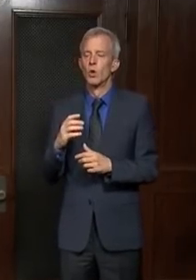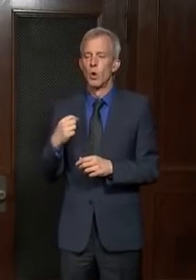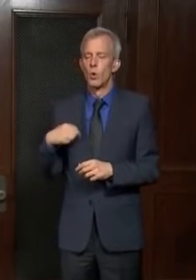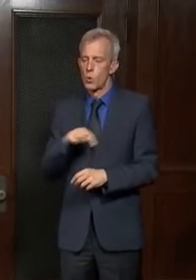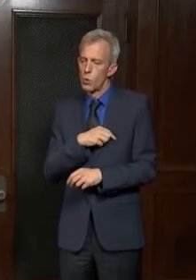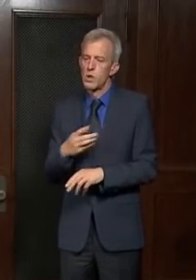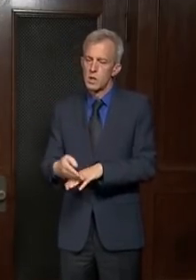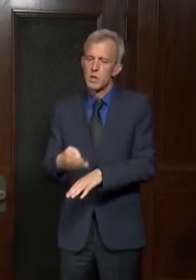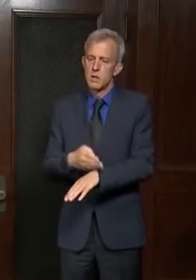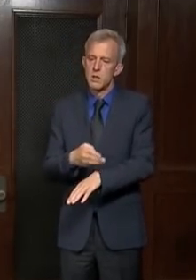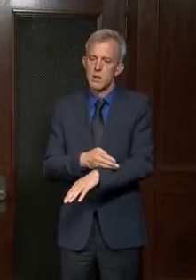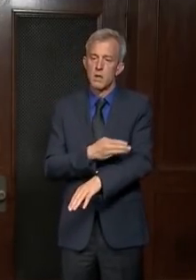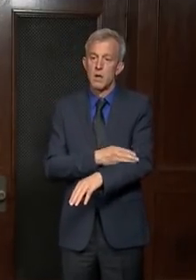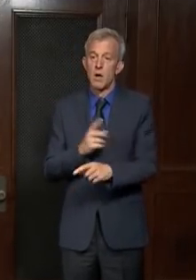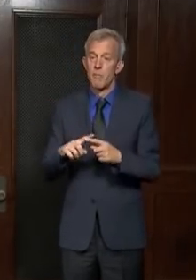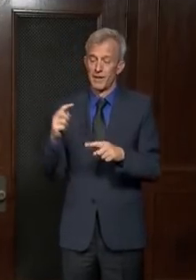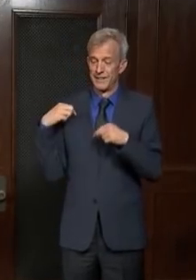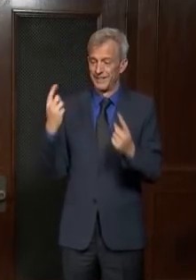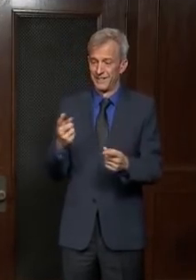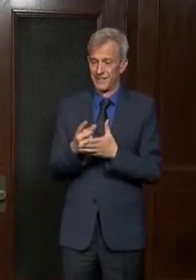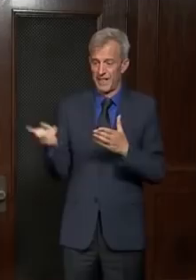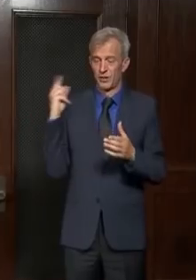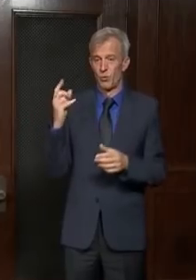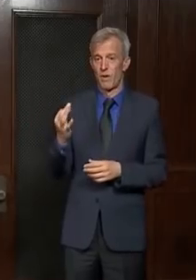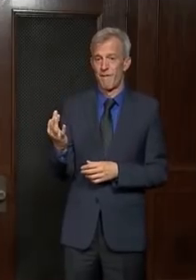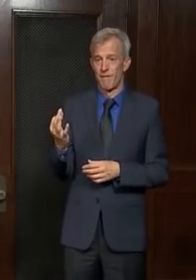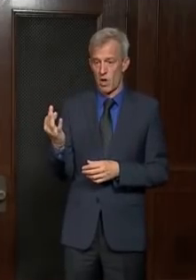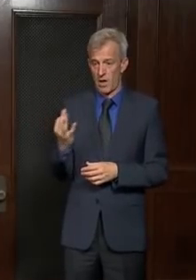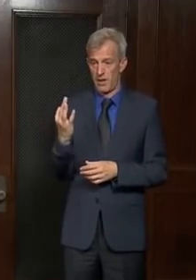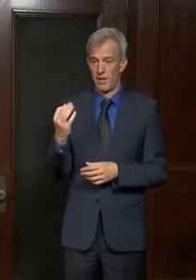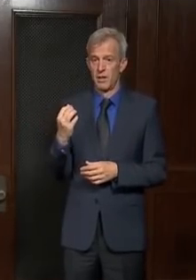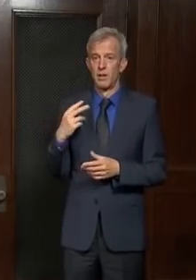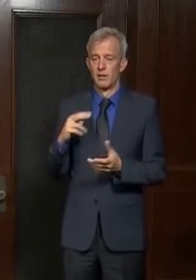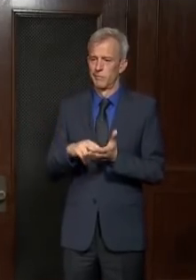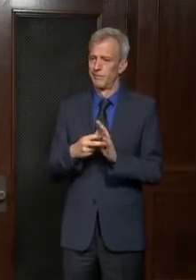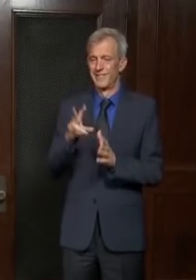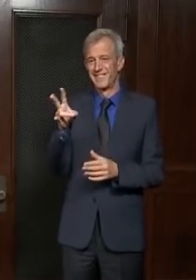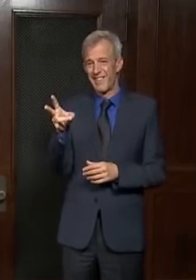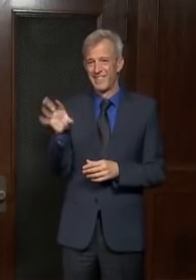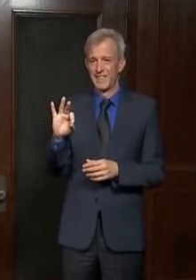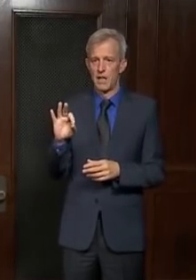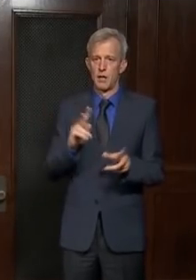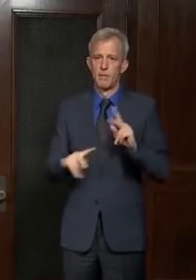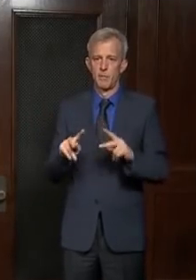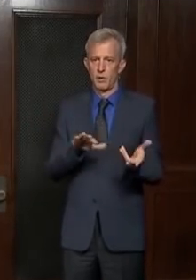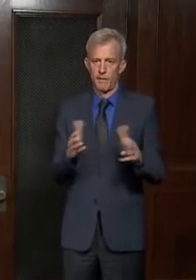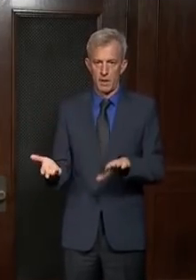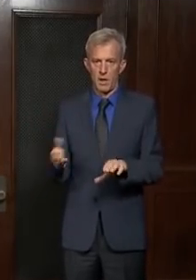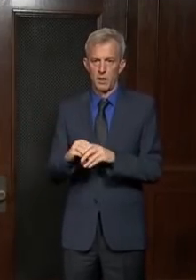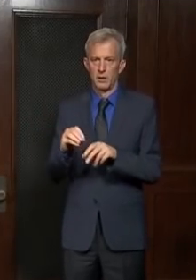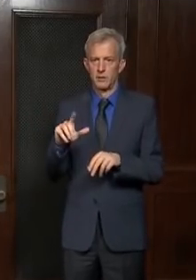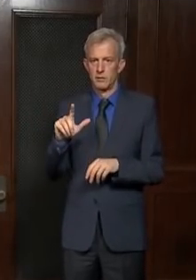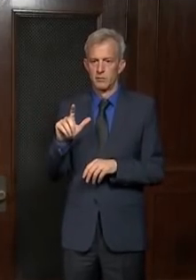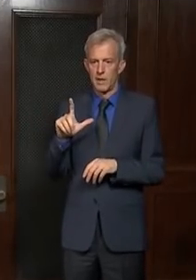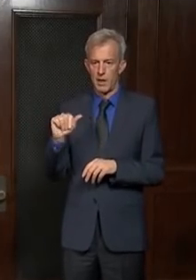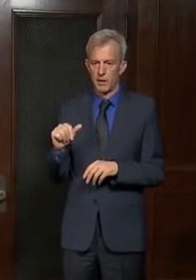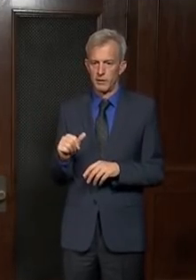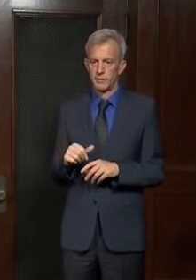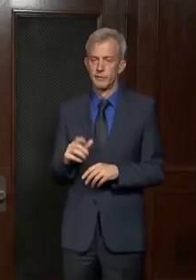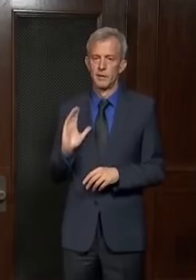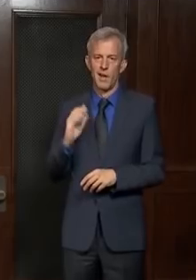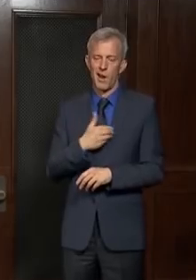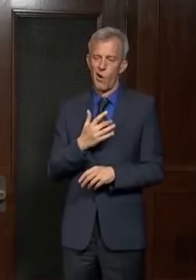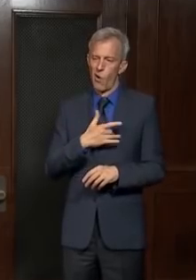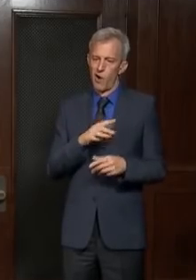on Friday, we've lost 79 Angelinos. And our heart breaks for the families that mourn those people today. Those